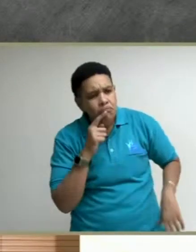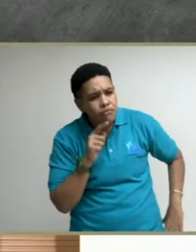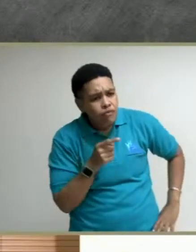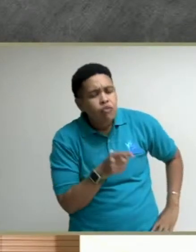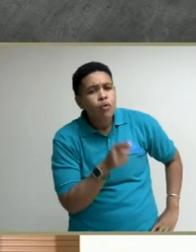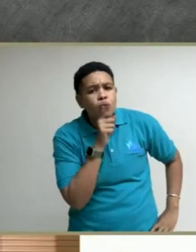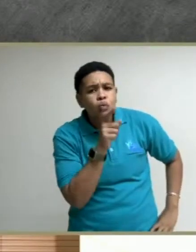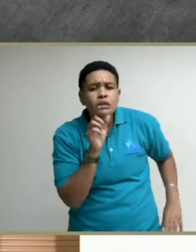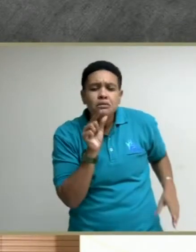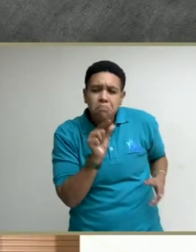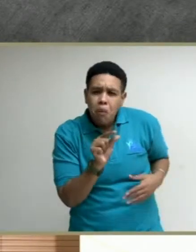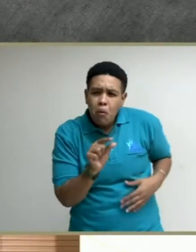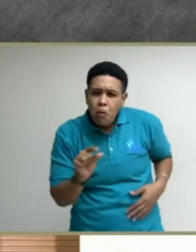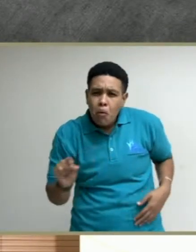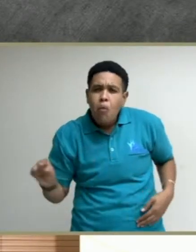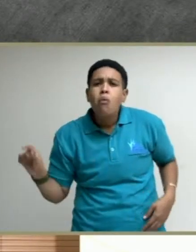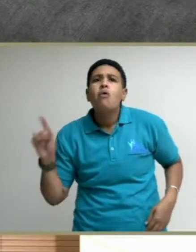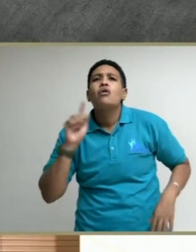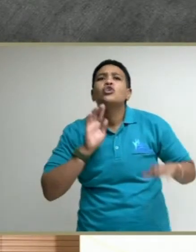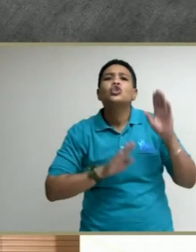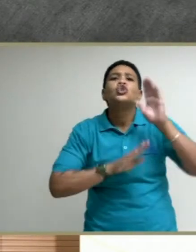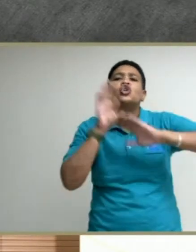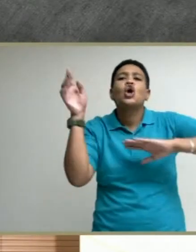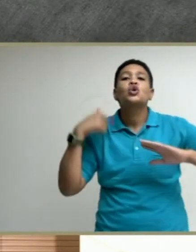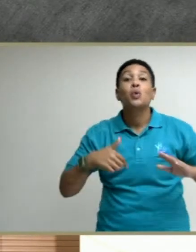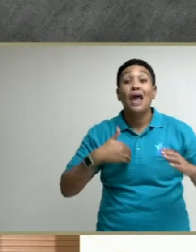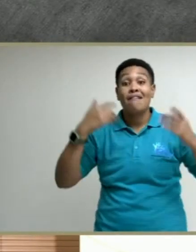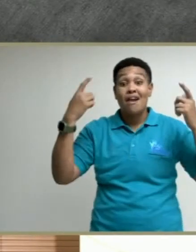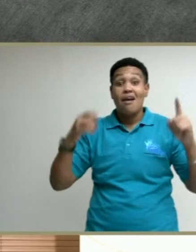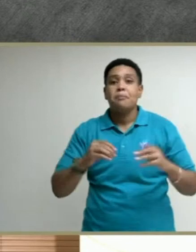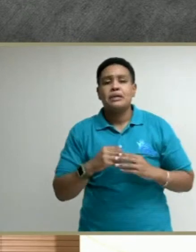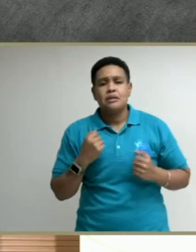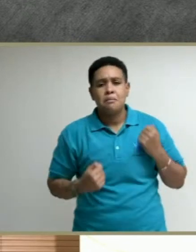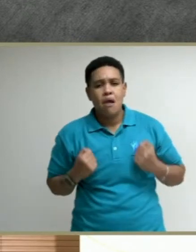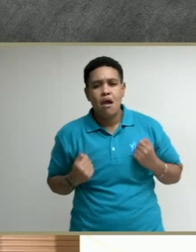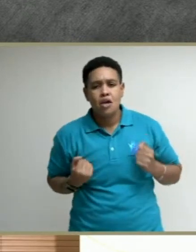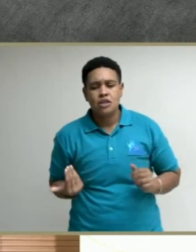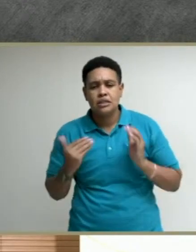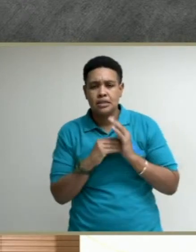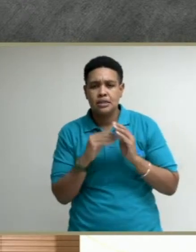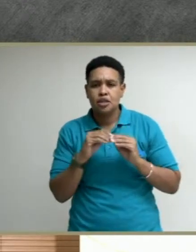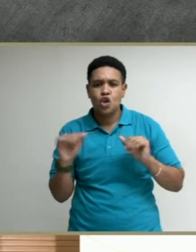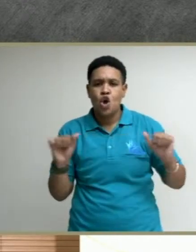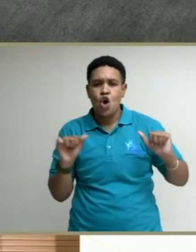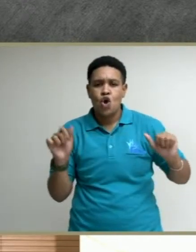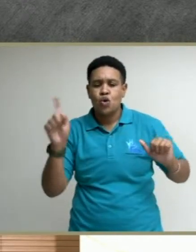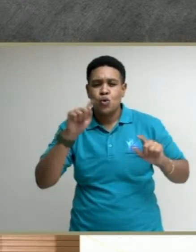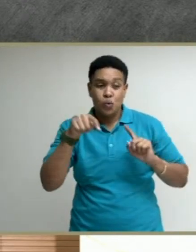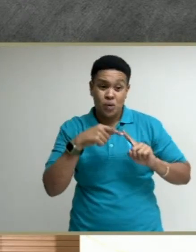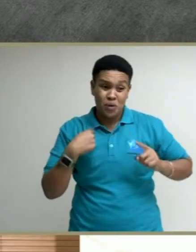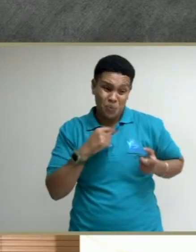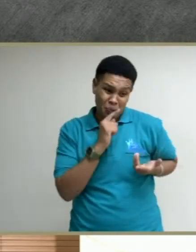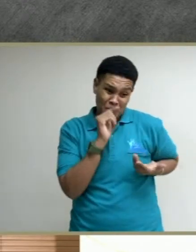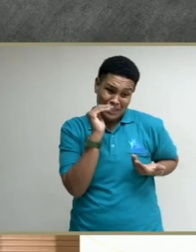very, very small surge that we had in March, and again in August when we had decreased